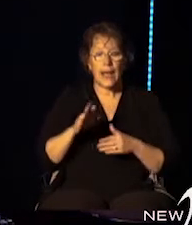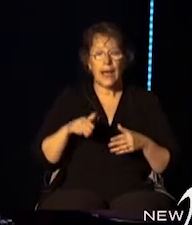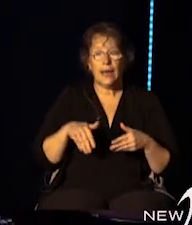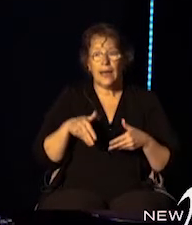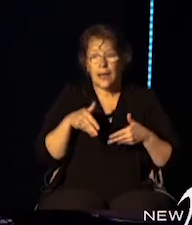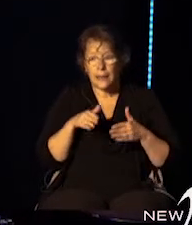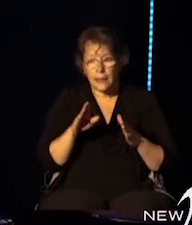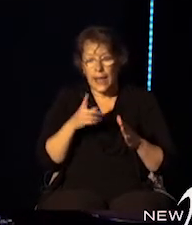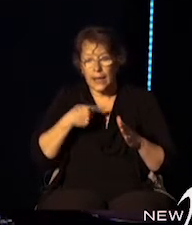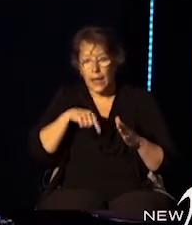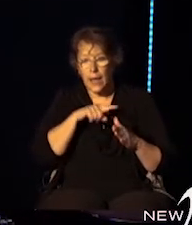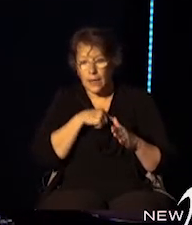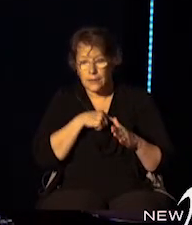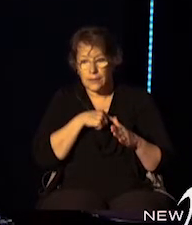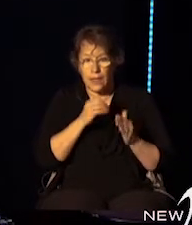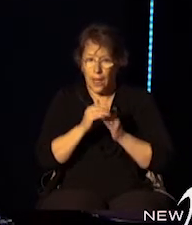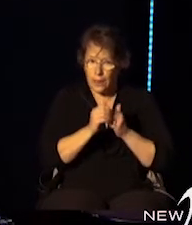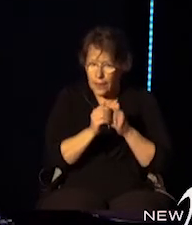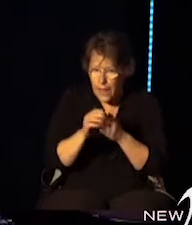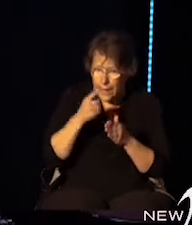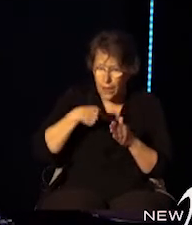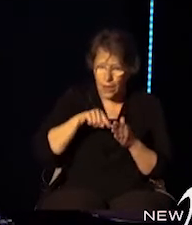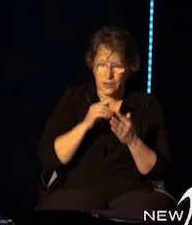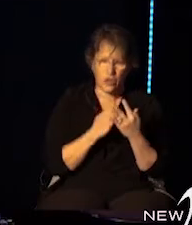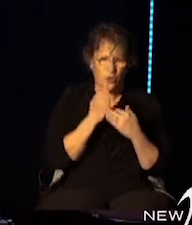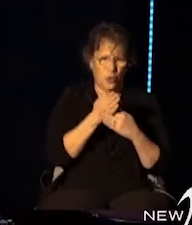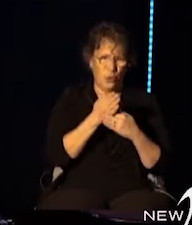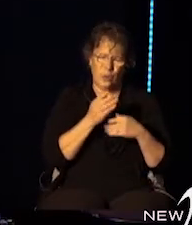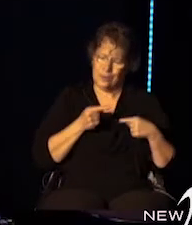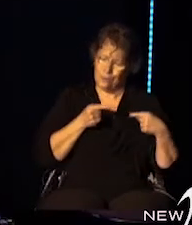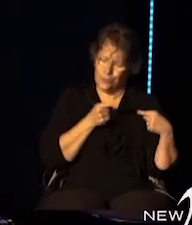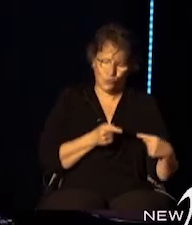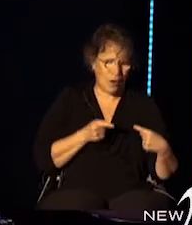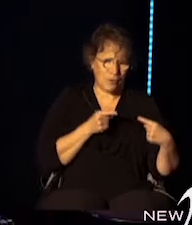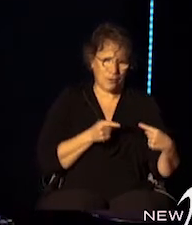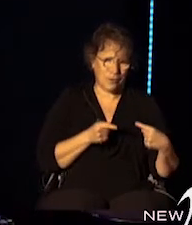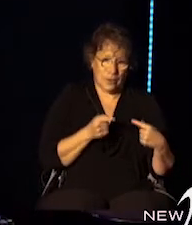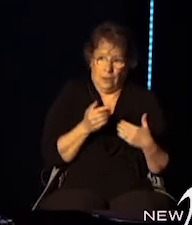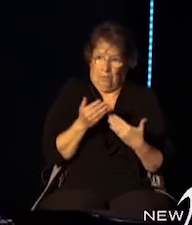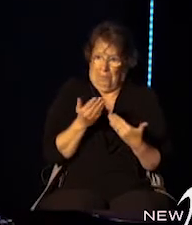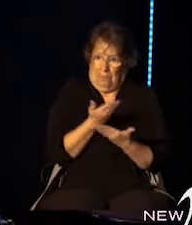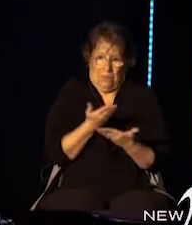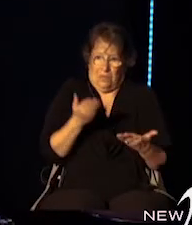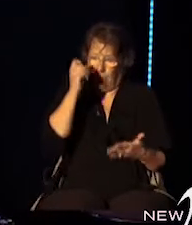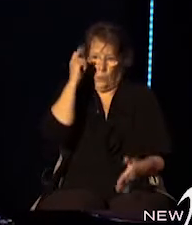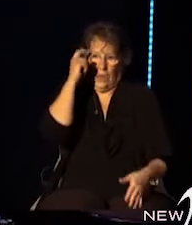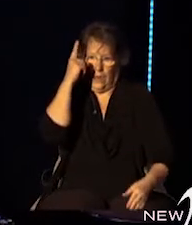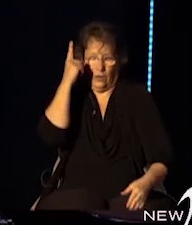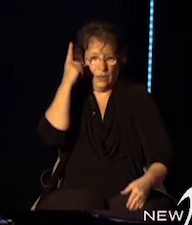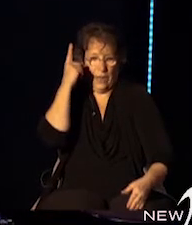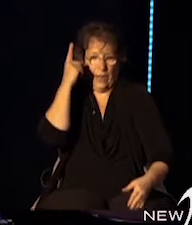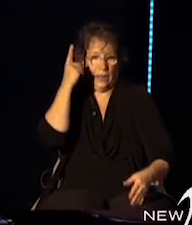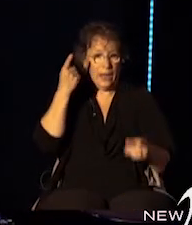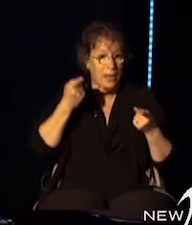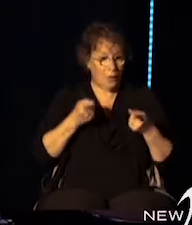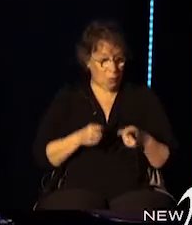through some hard stuff, some things we didn't understand how to deal with. And in that set of years,